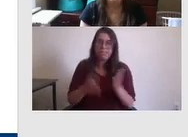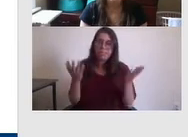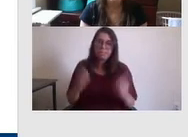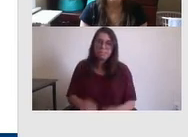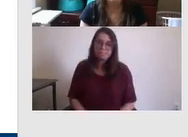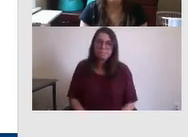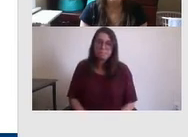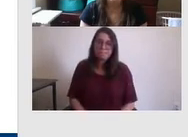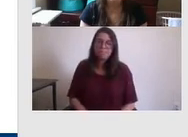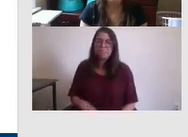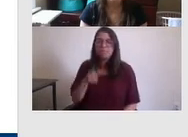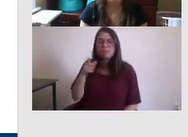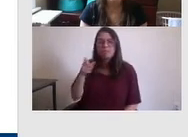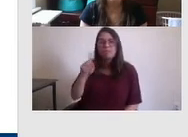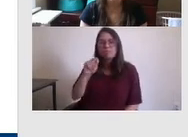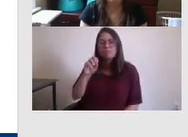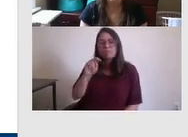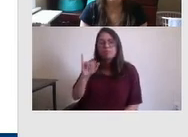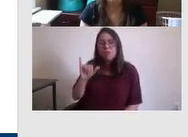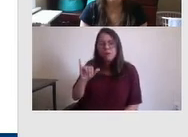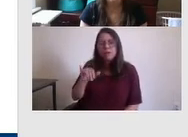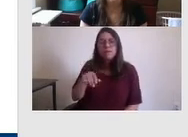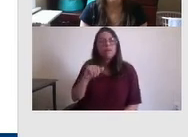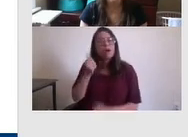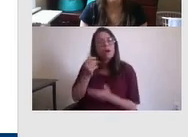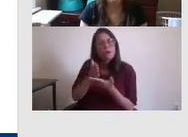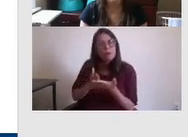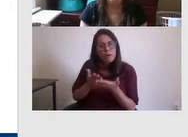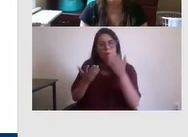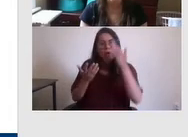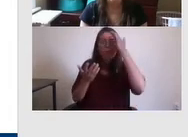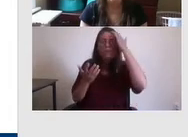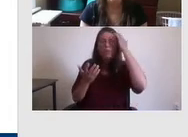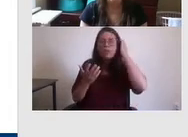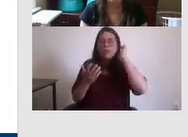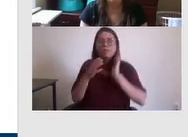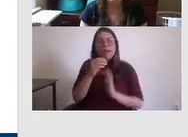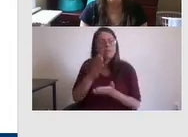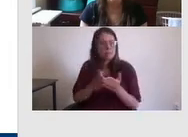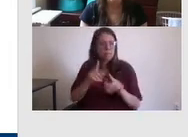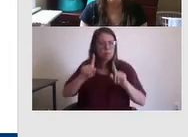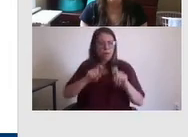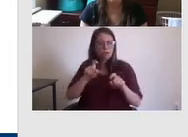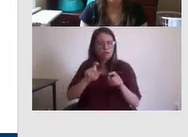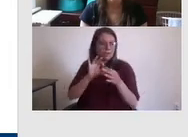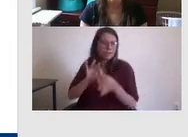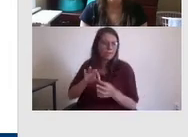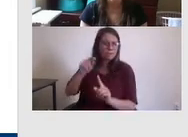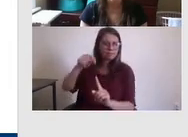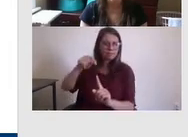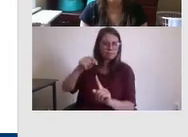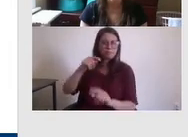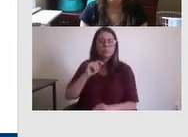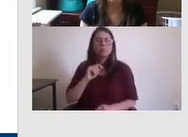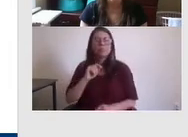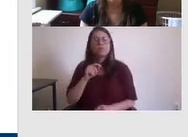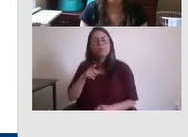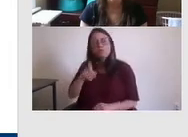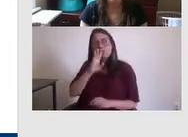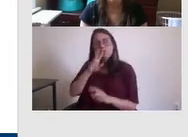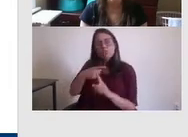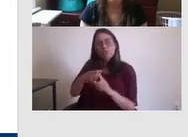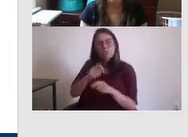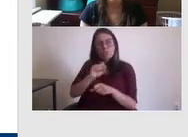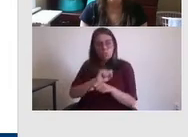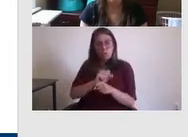Another aspect of things, and I think other questions that have come up, is working when you talk about working